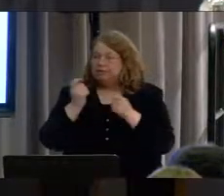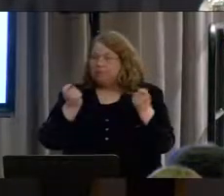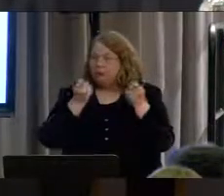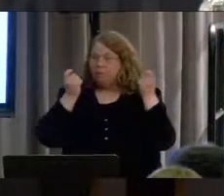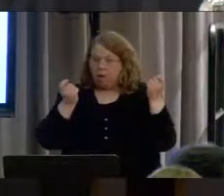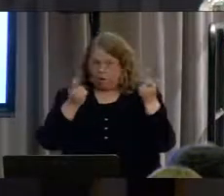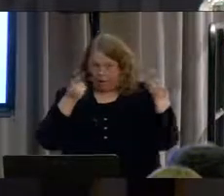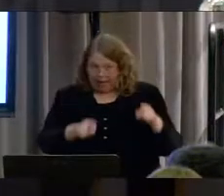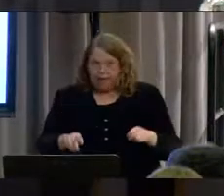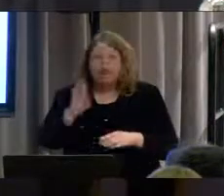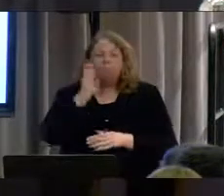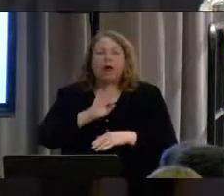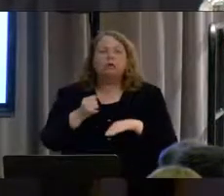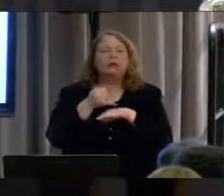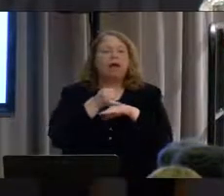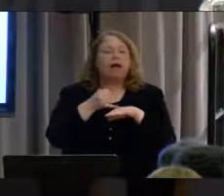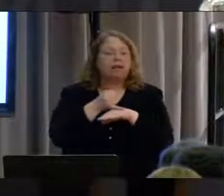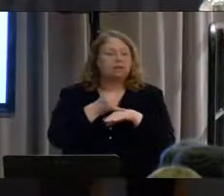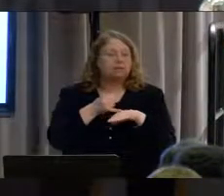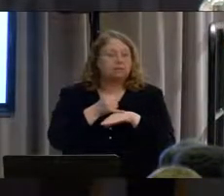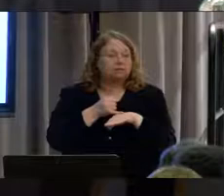country that is